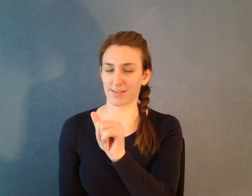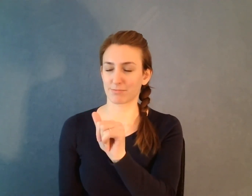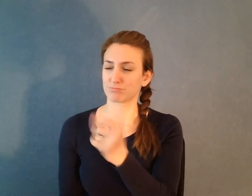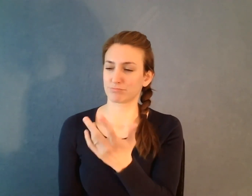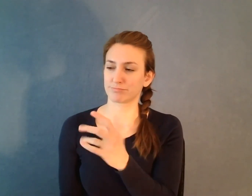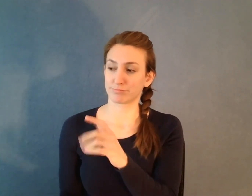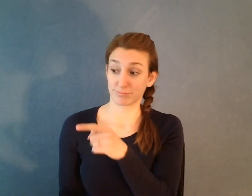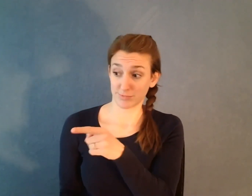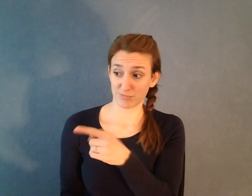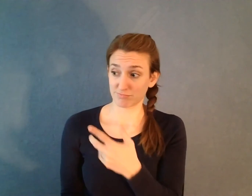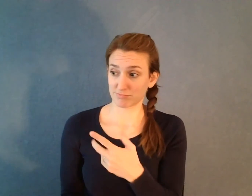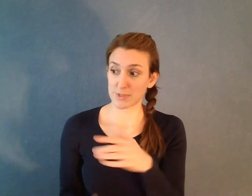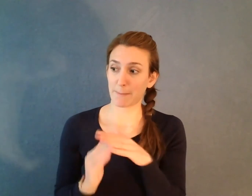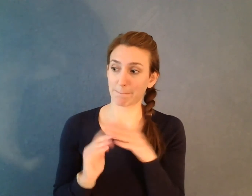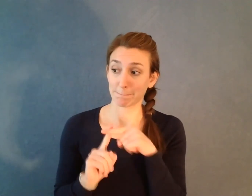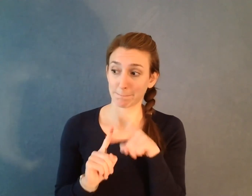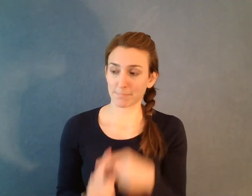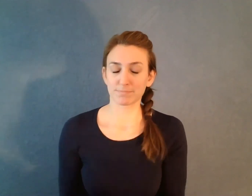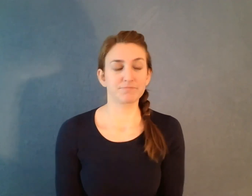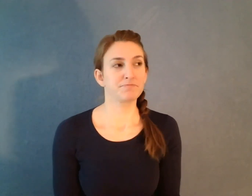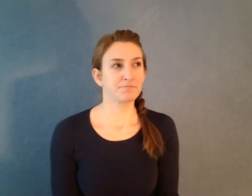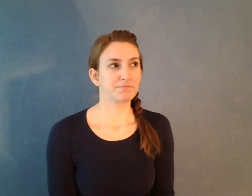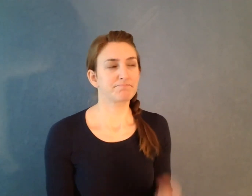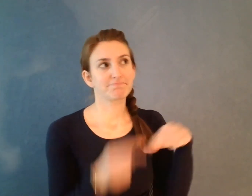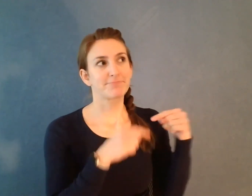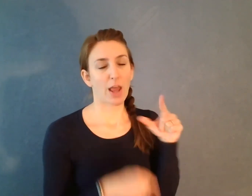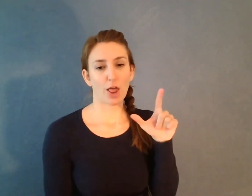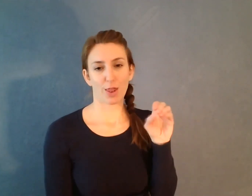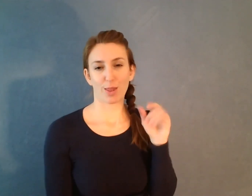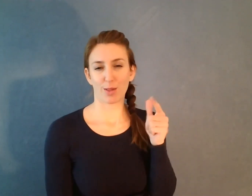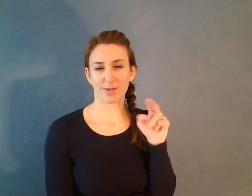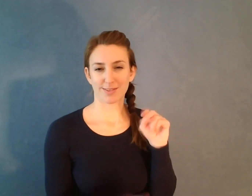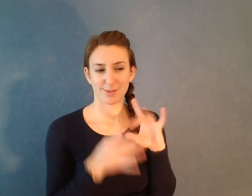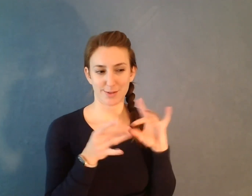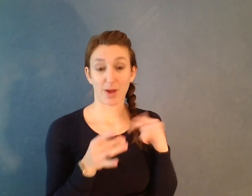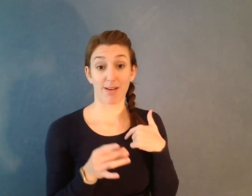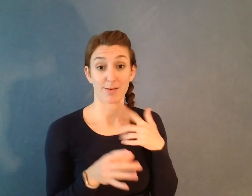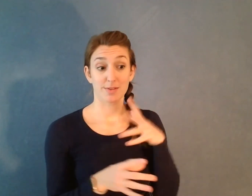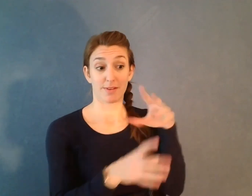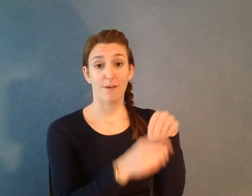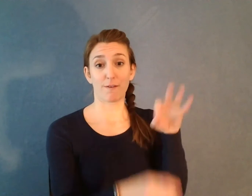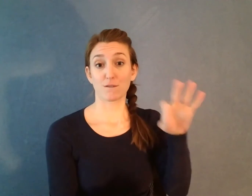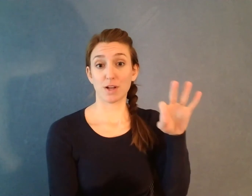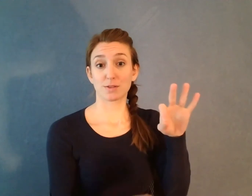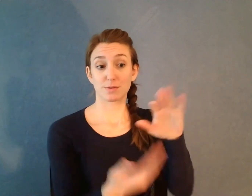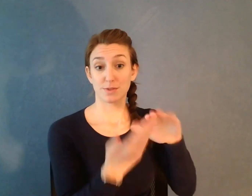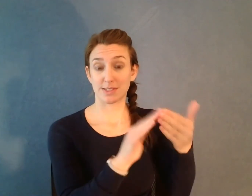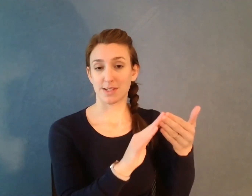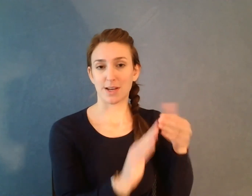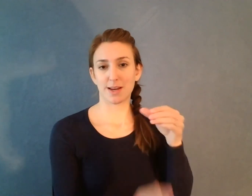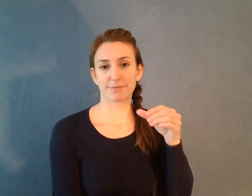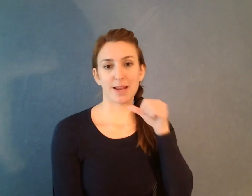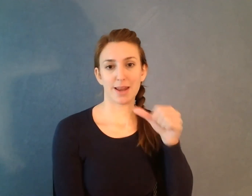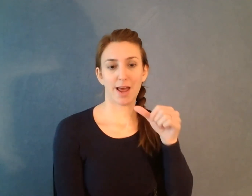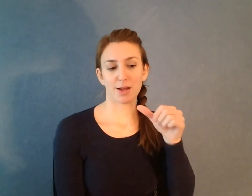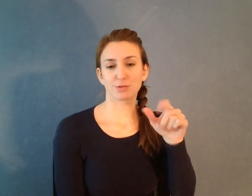To go back on what Logan had mentioned earlier, I came into Fresno City as a non-traditional student. I hadn't gone to school in 10 years, so